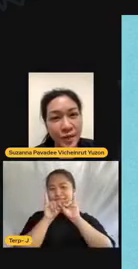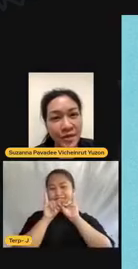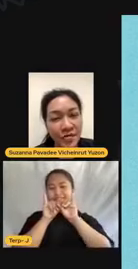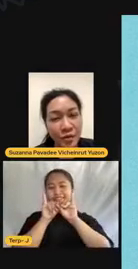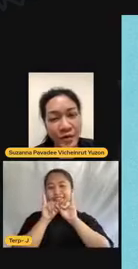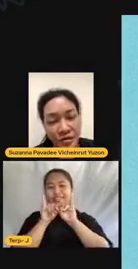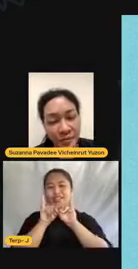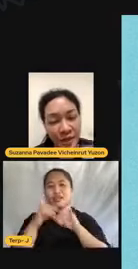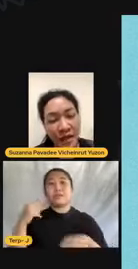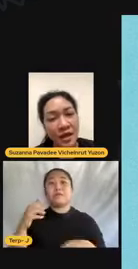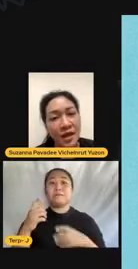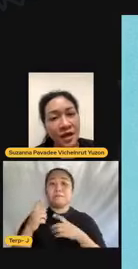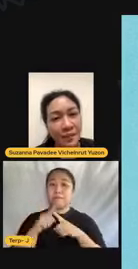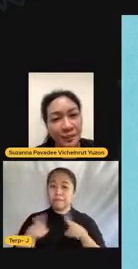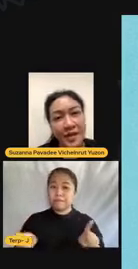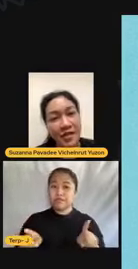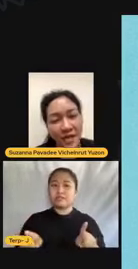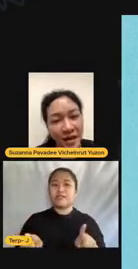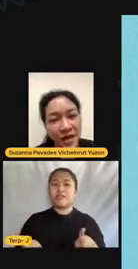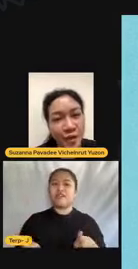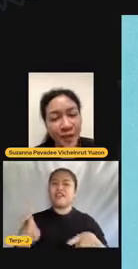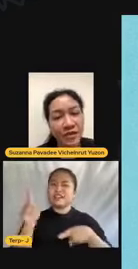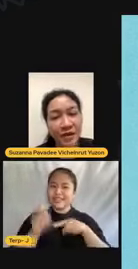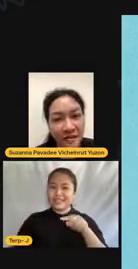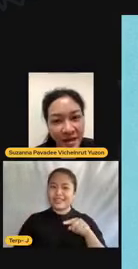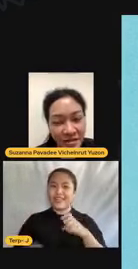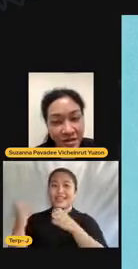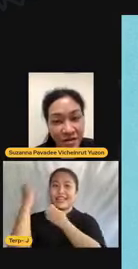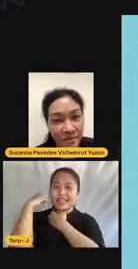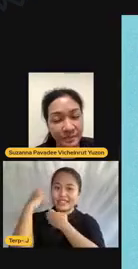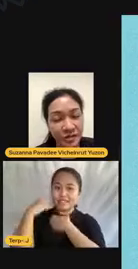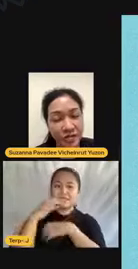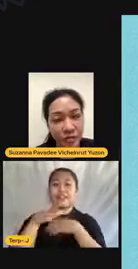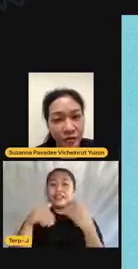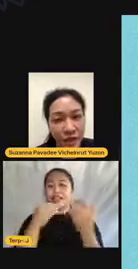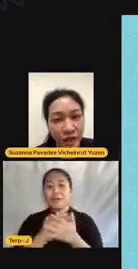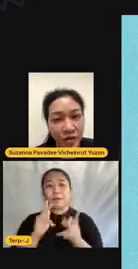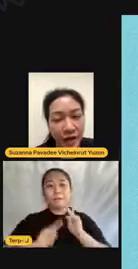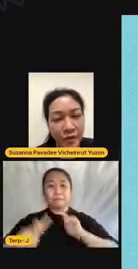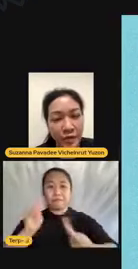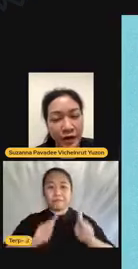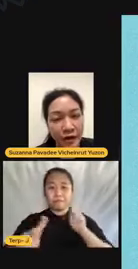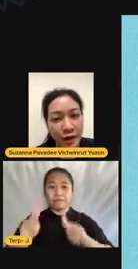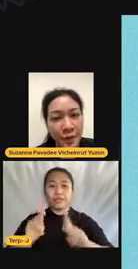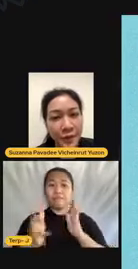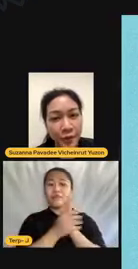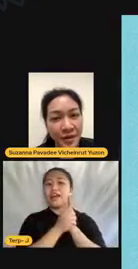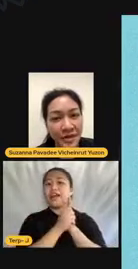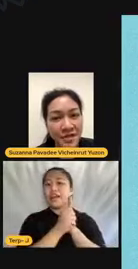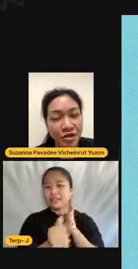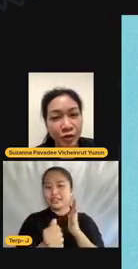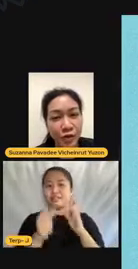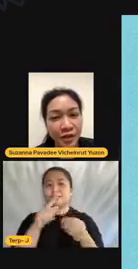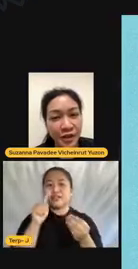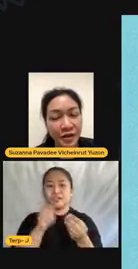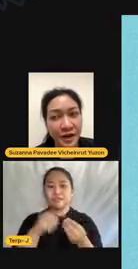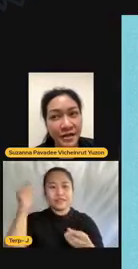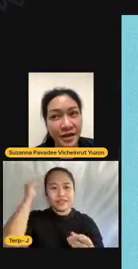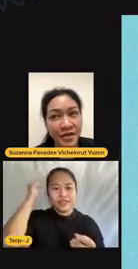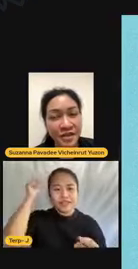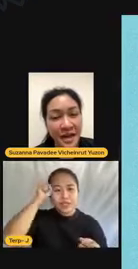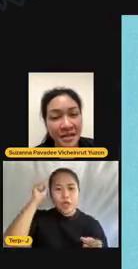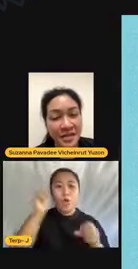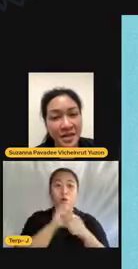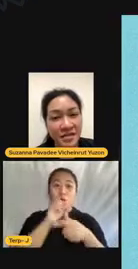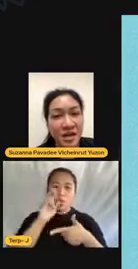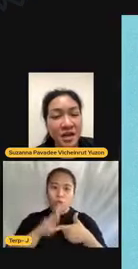can't expect everyone to be an expert on Down syndrome, so, or how people with Down syndrome will learn, or how